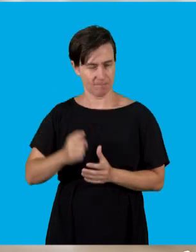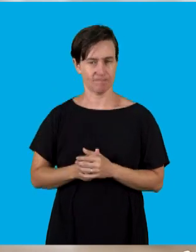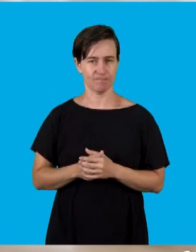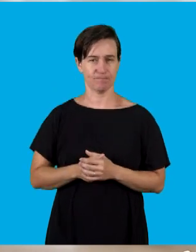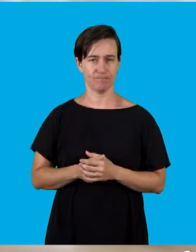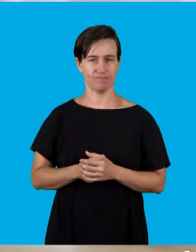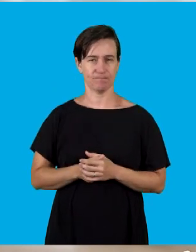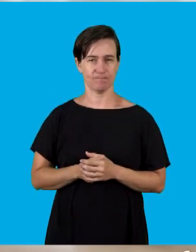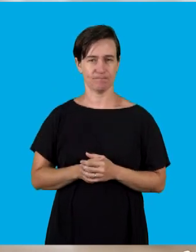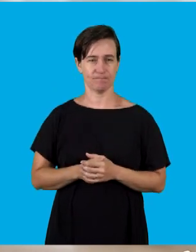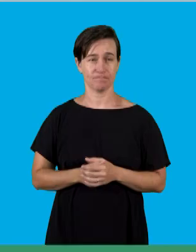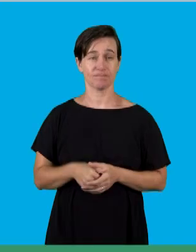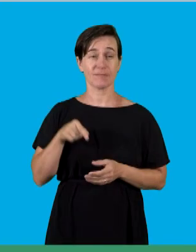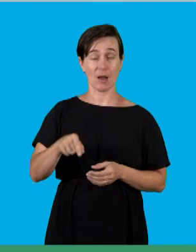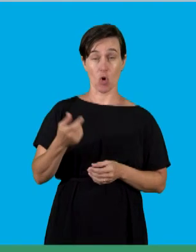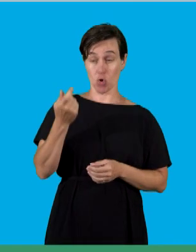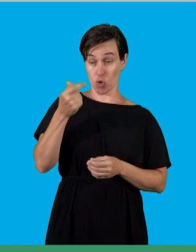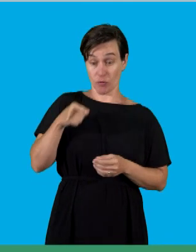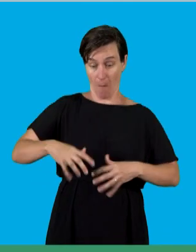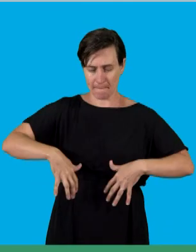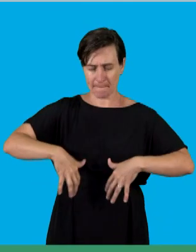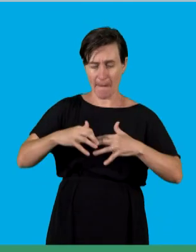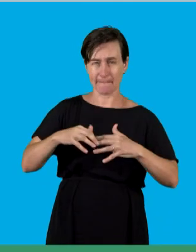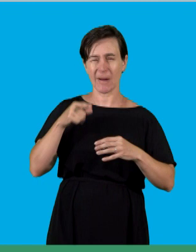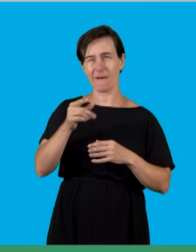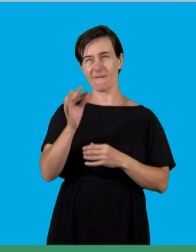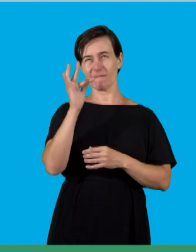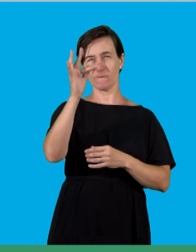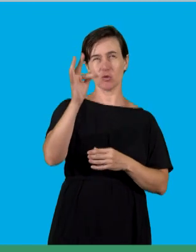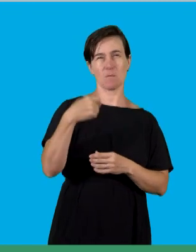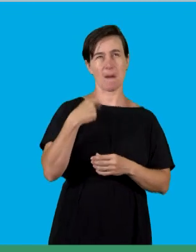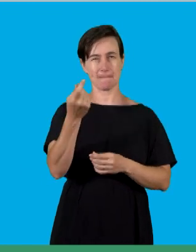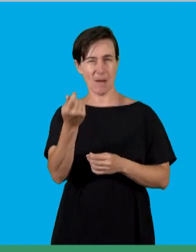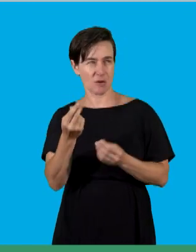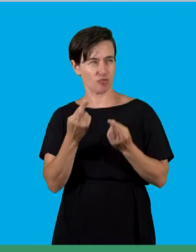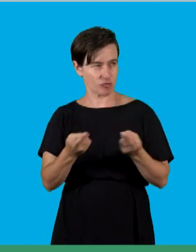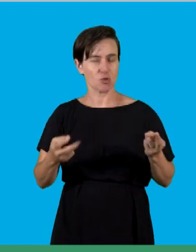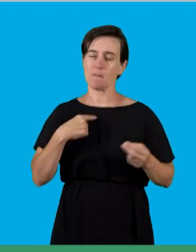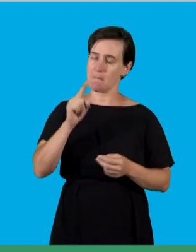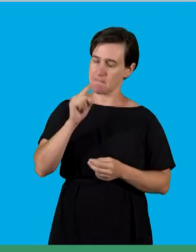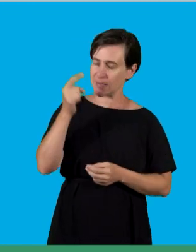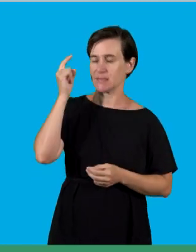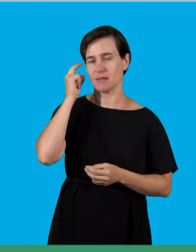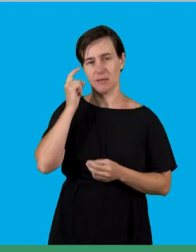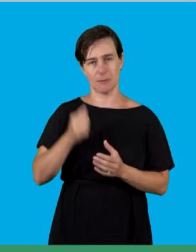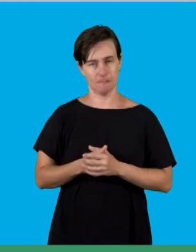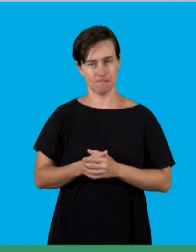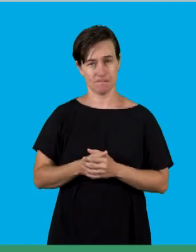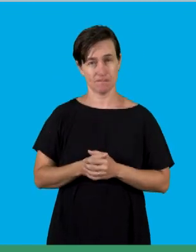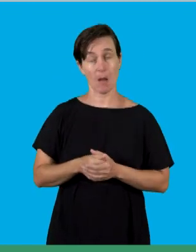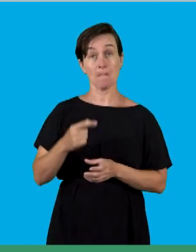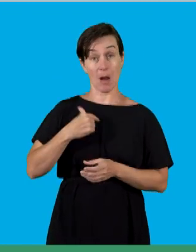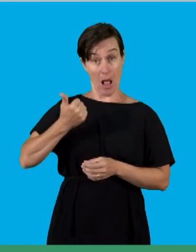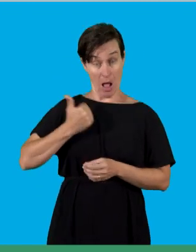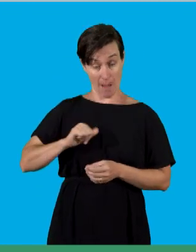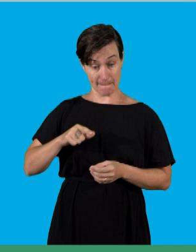consider. The startup cost and the future or capital. You also need to consider the startup cost.